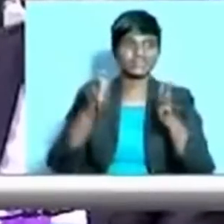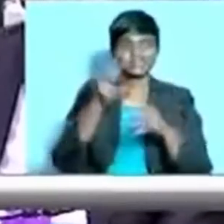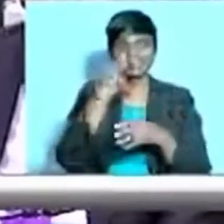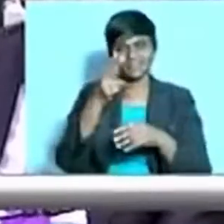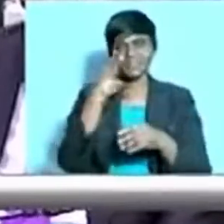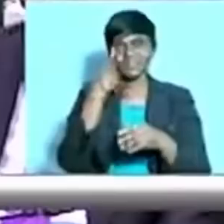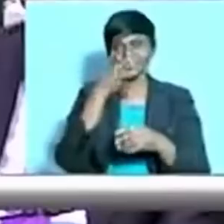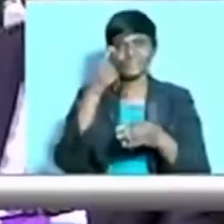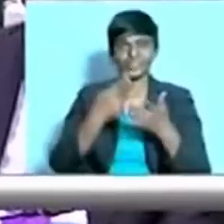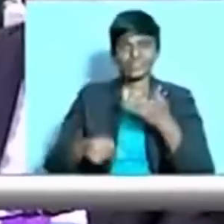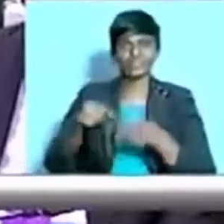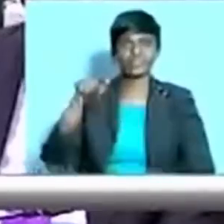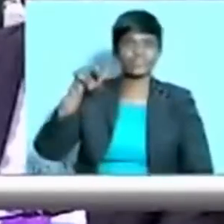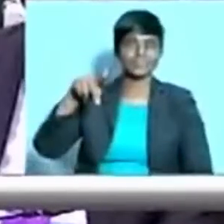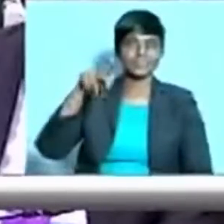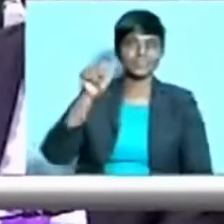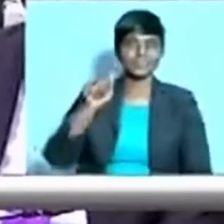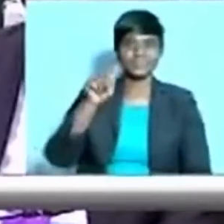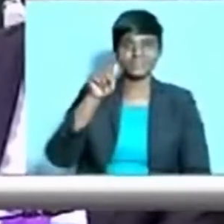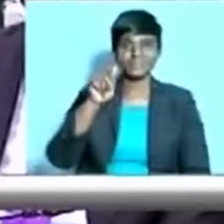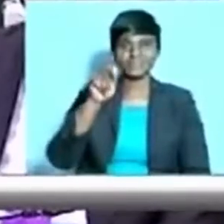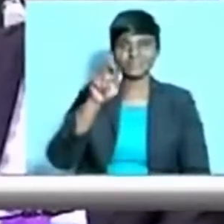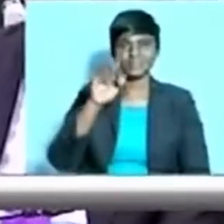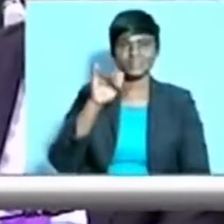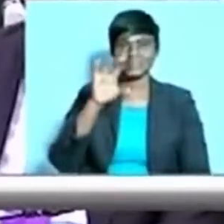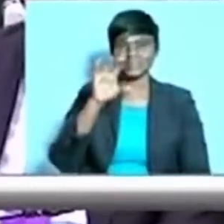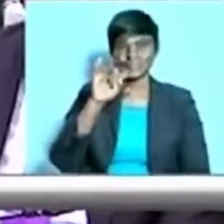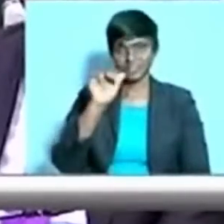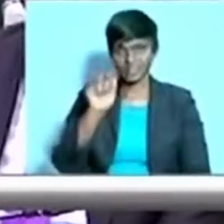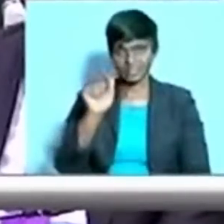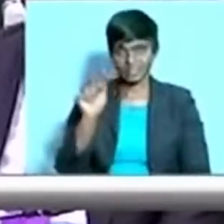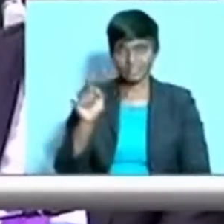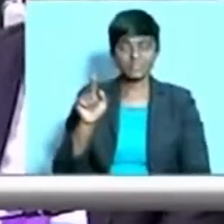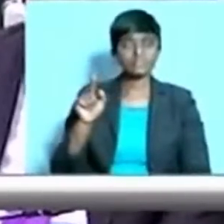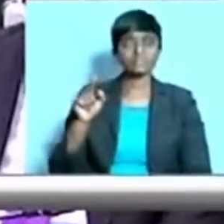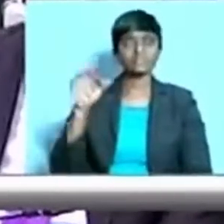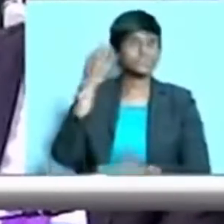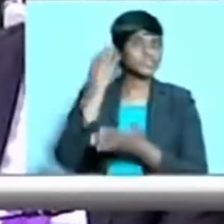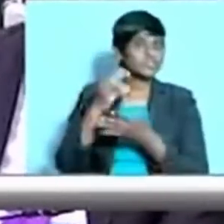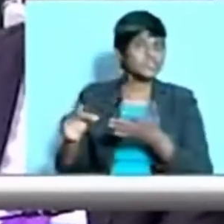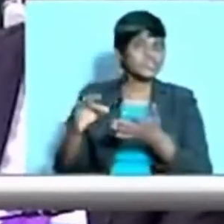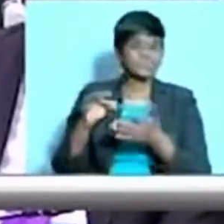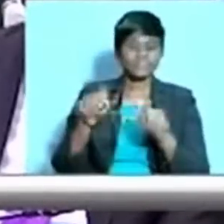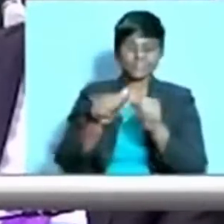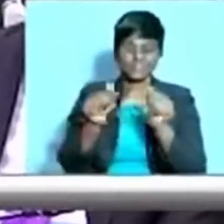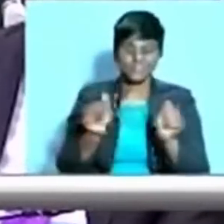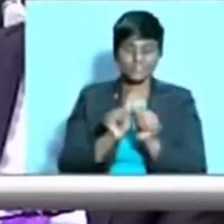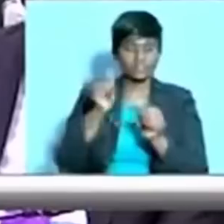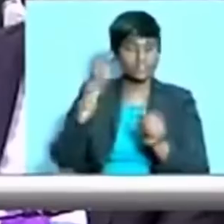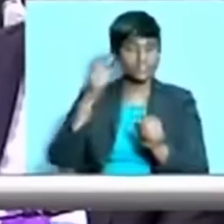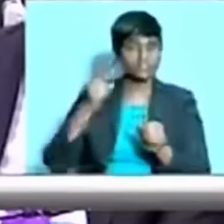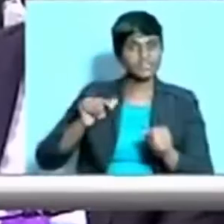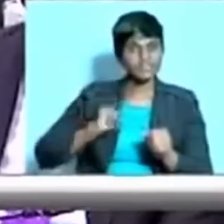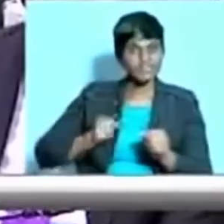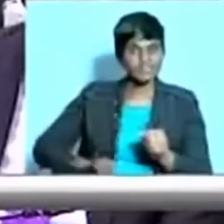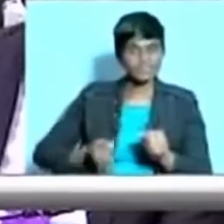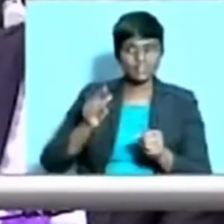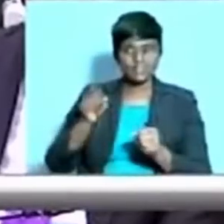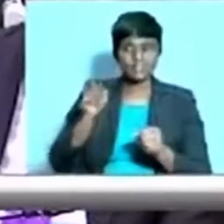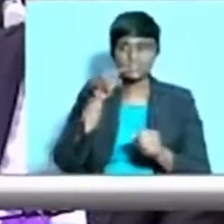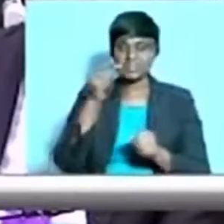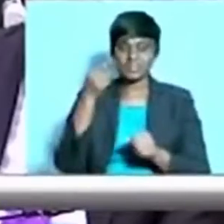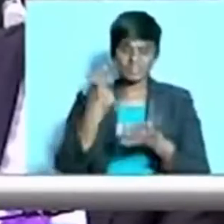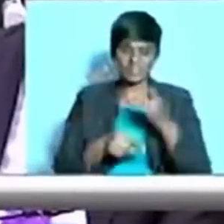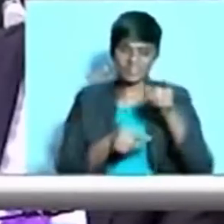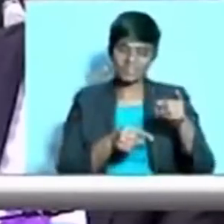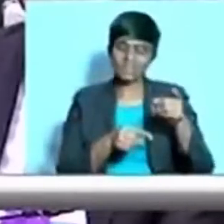was Patricia Scotland, the Secretary General of the Commonwealth. Those who were governing there said, look, this